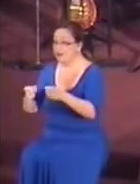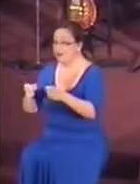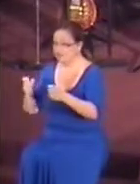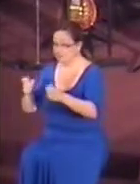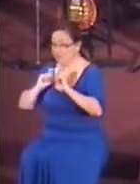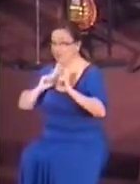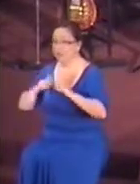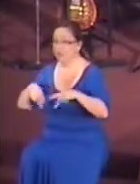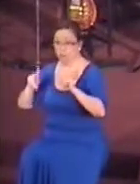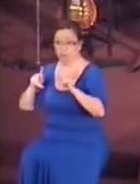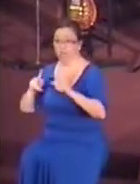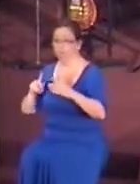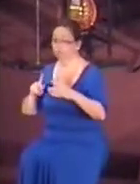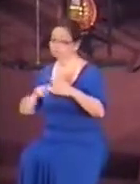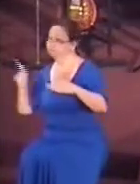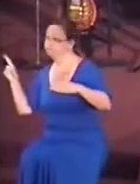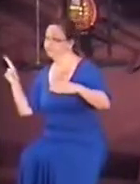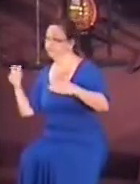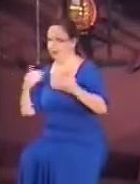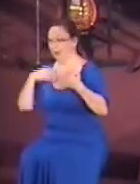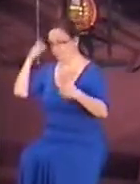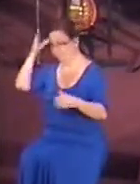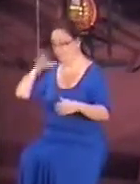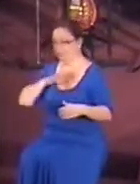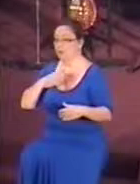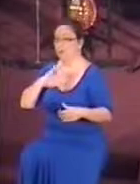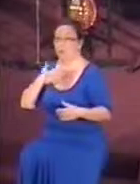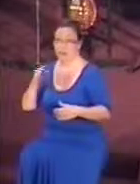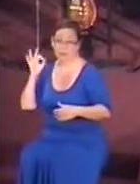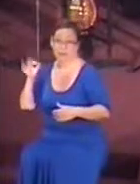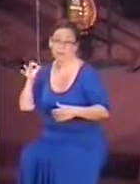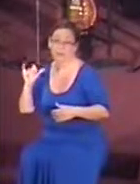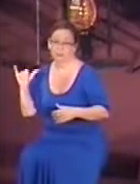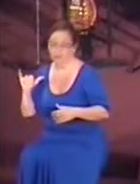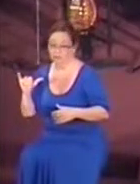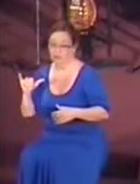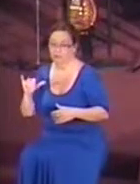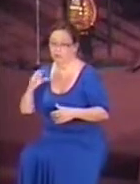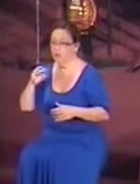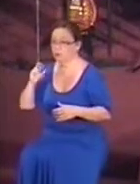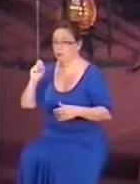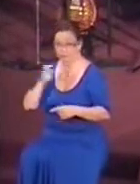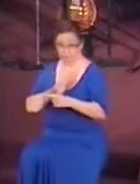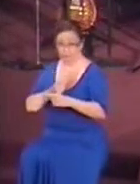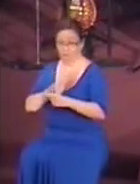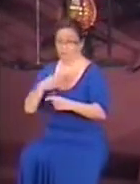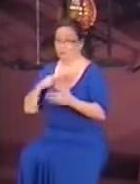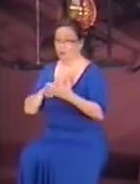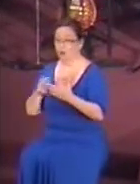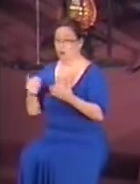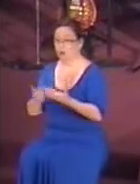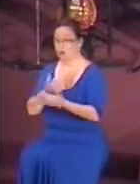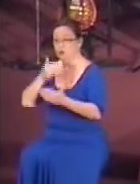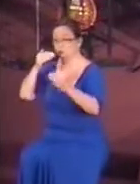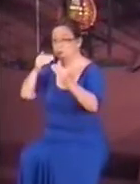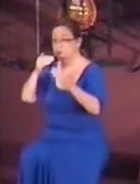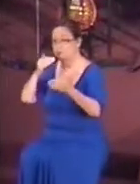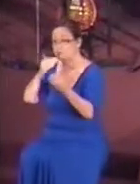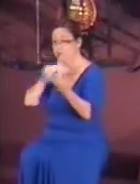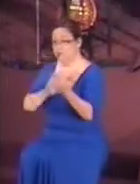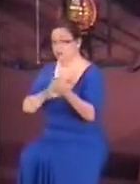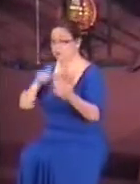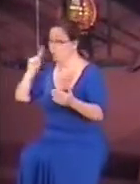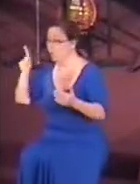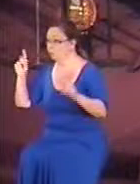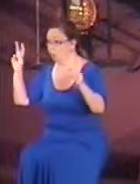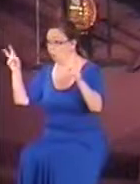get away and have men in our church being willing to preach as well. Chris is correct. We are starting a new sermon series about questions